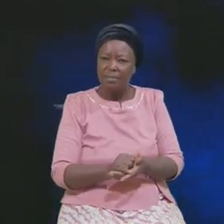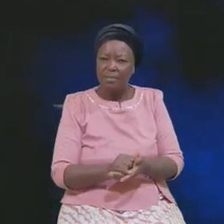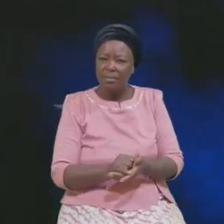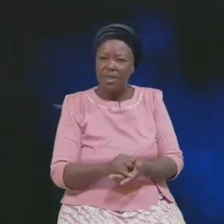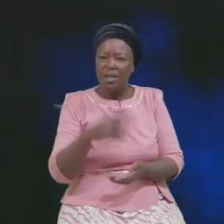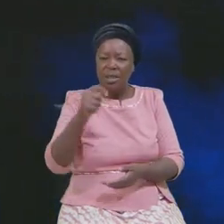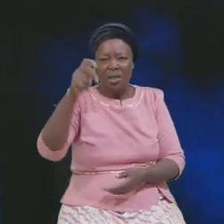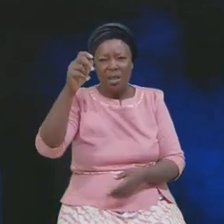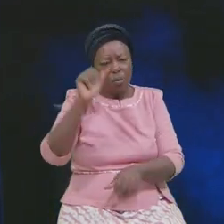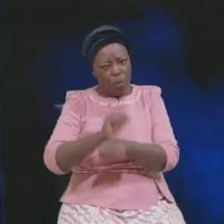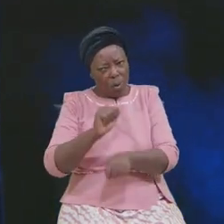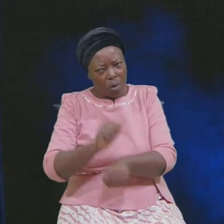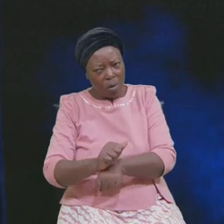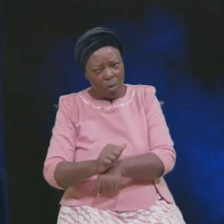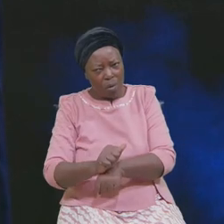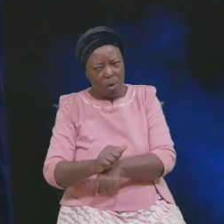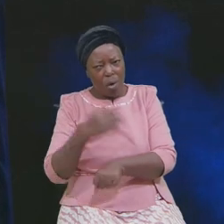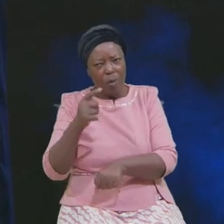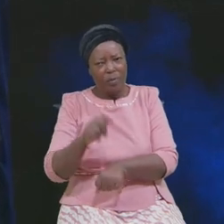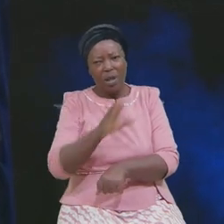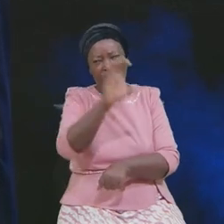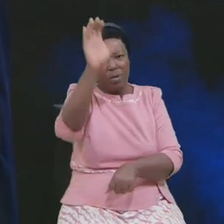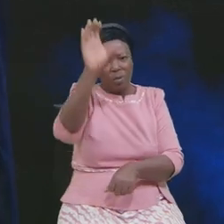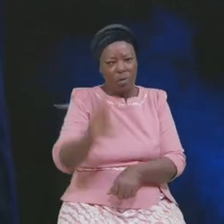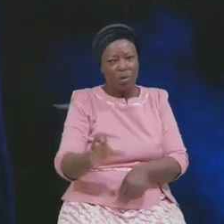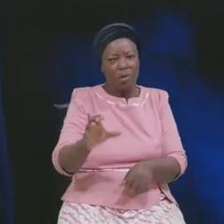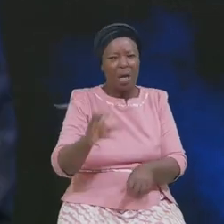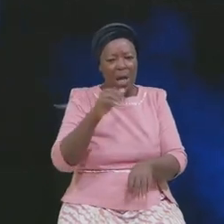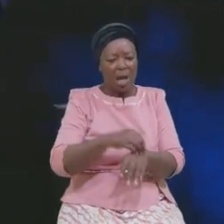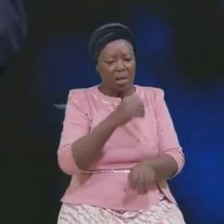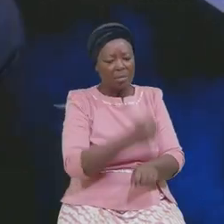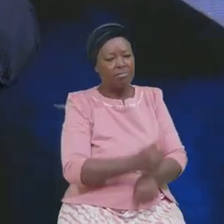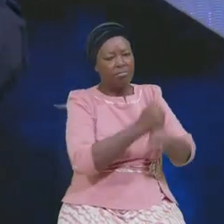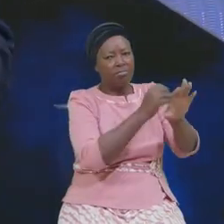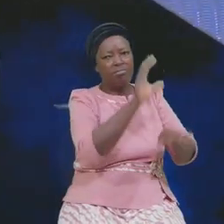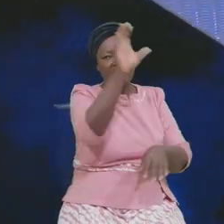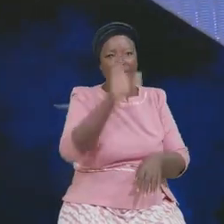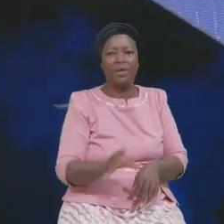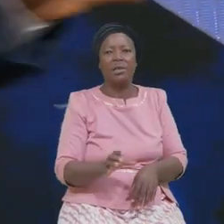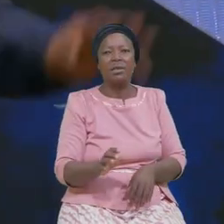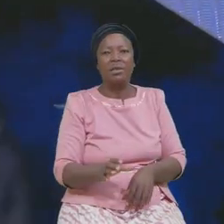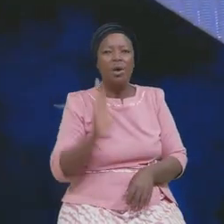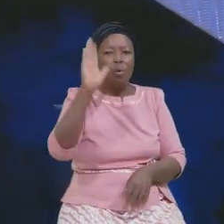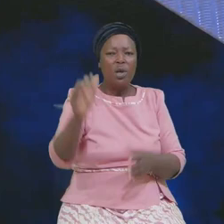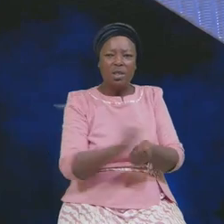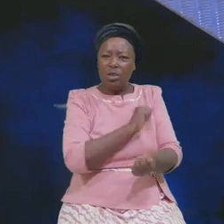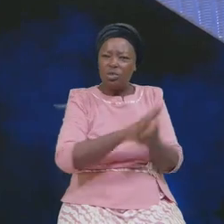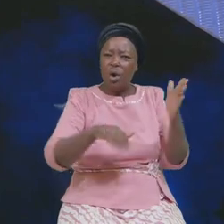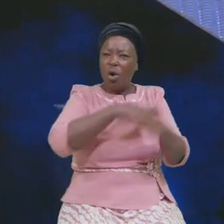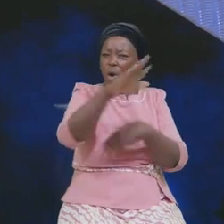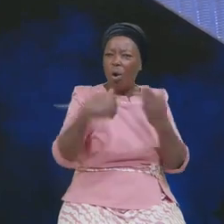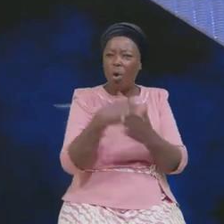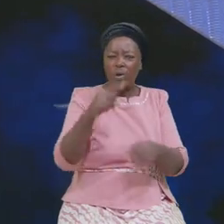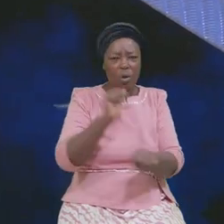the work on the cross at Calvary will destroy all the works of